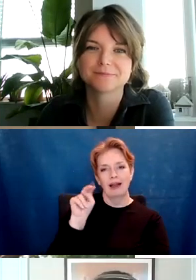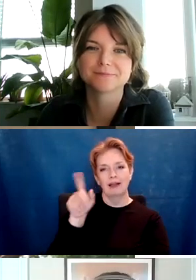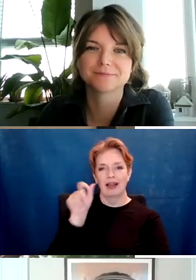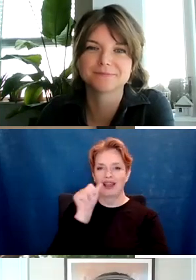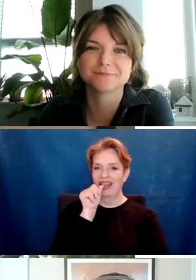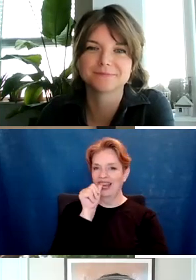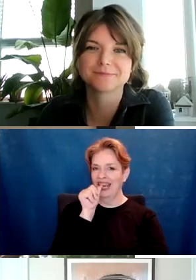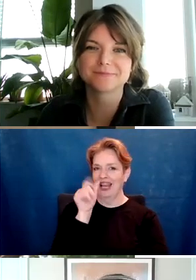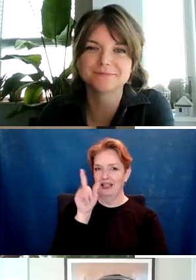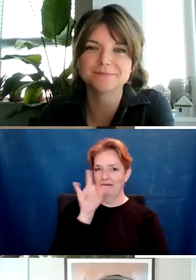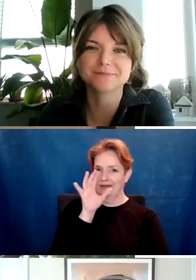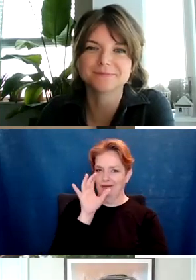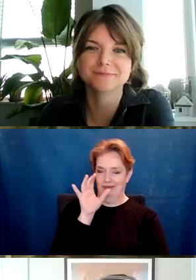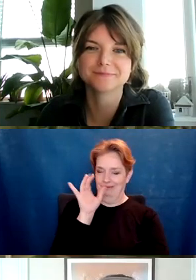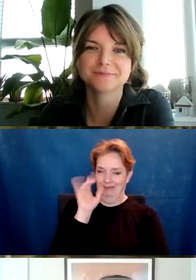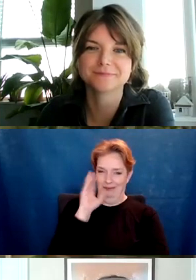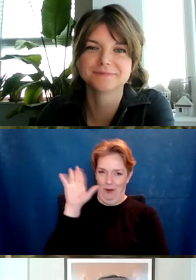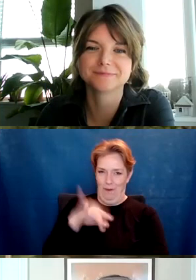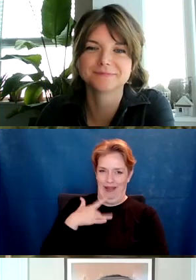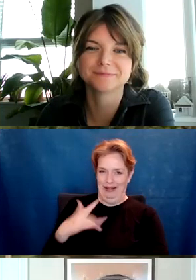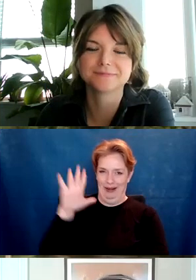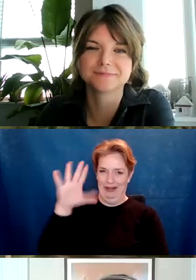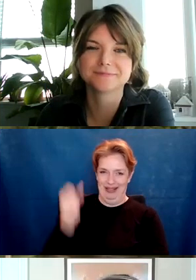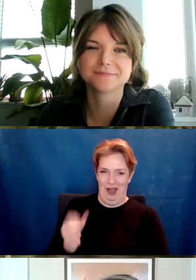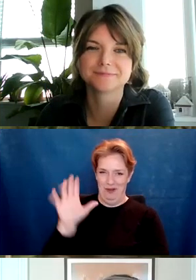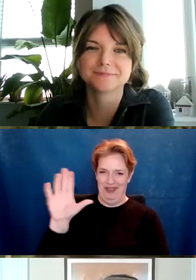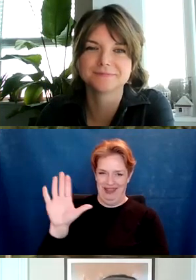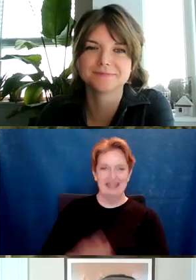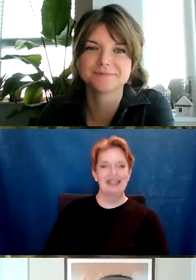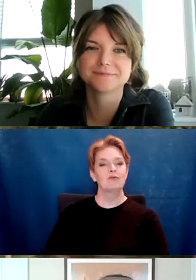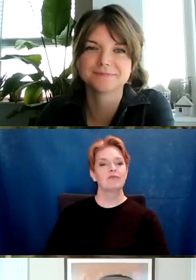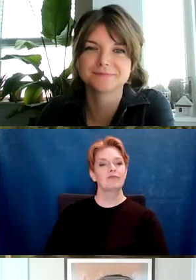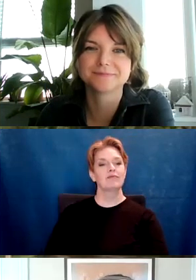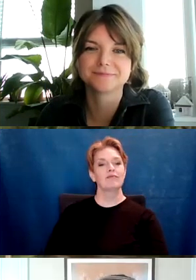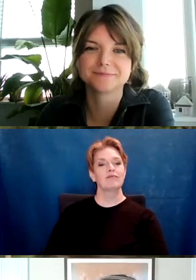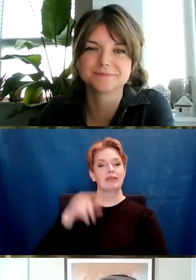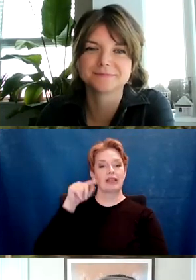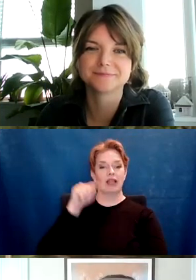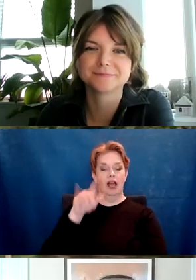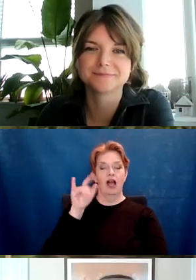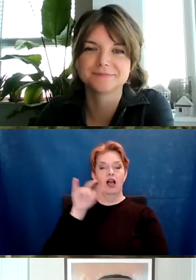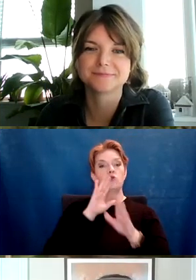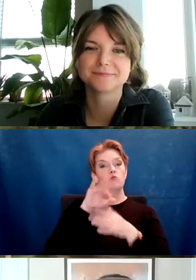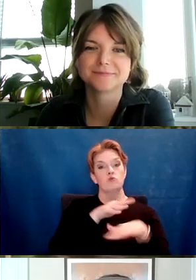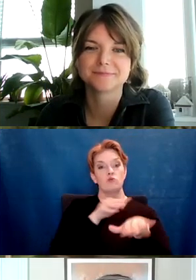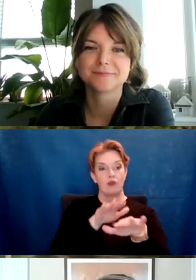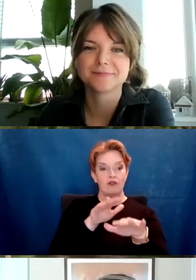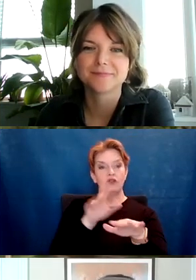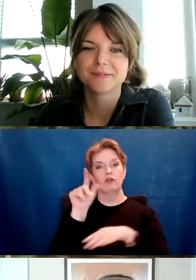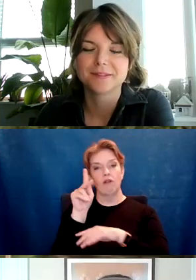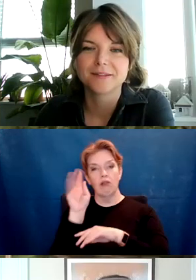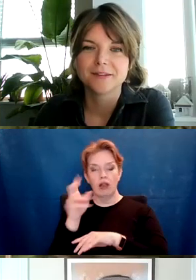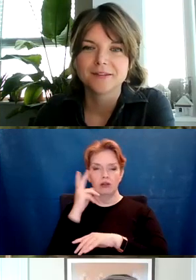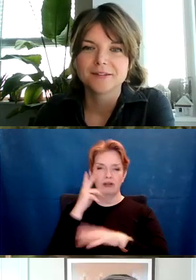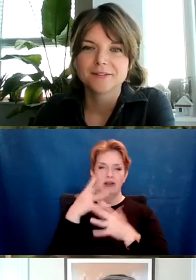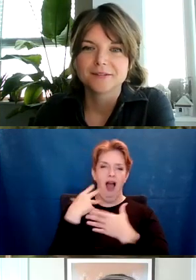with the South. Of course, this area on the banks of the Cane River Lake offers outdoor enticements as well. You can